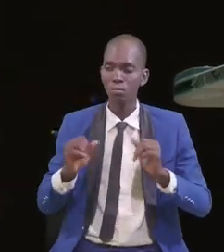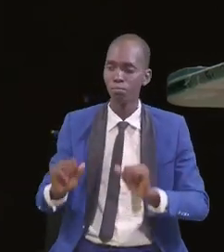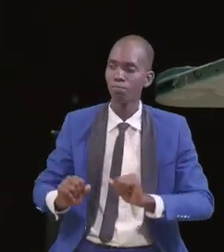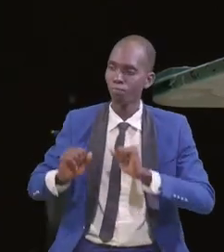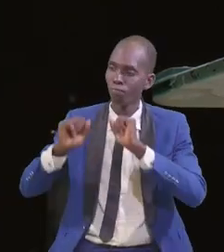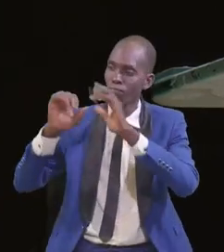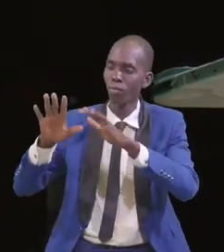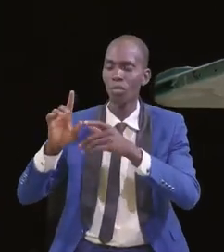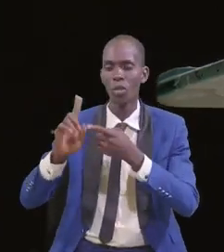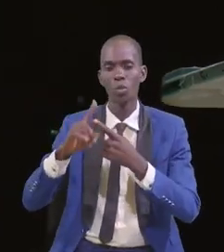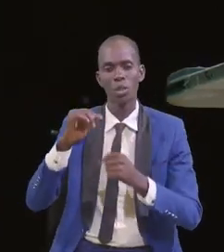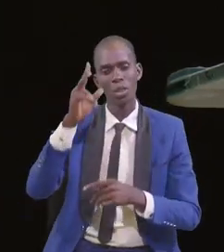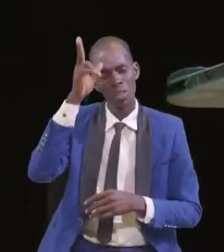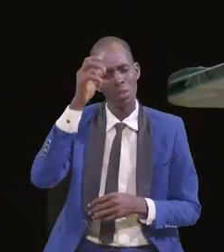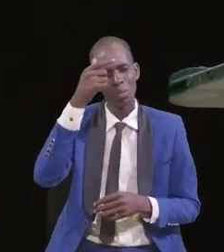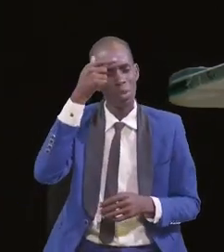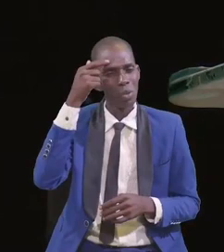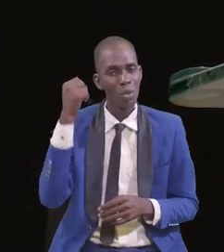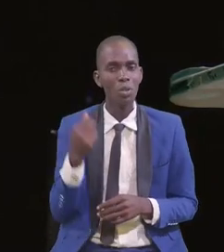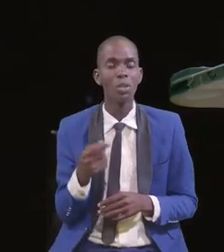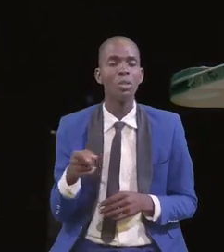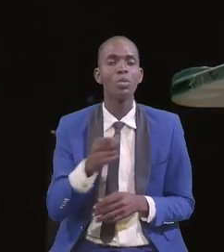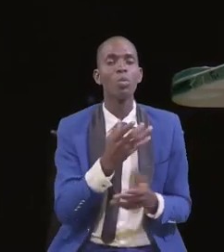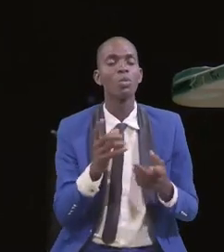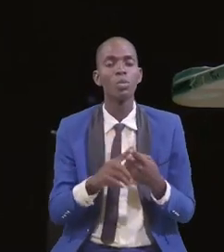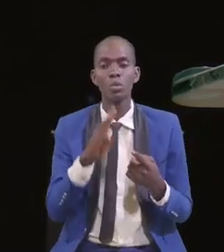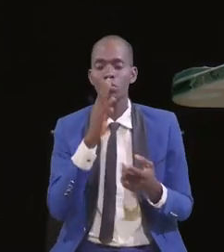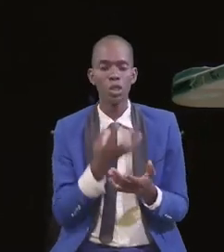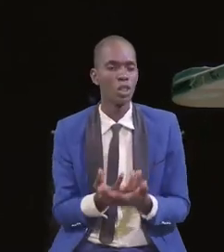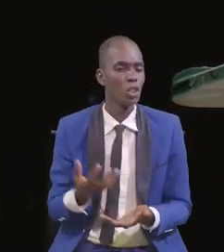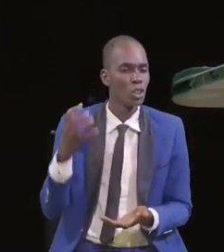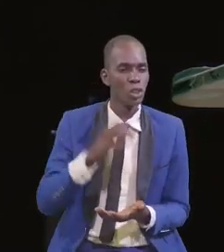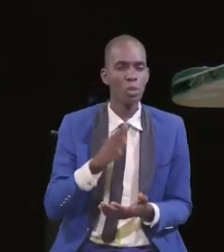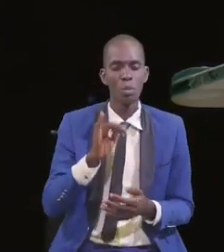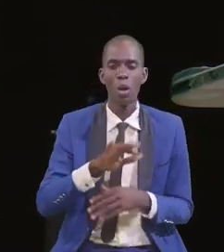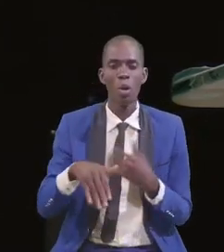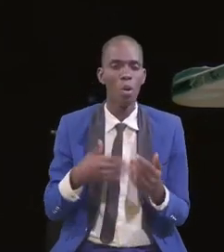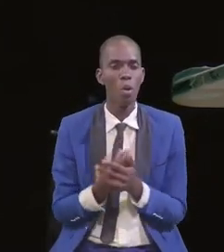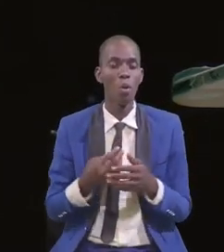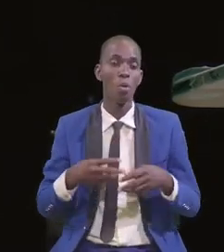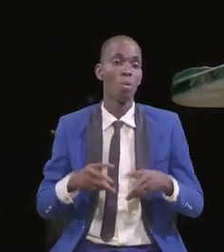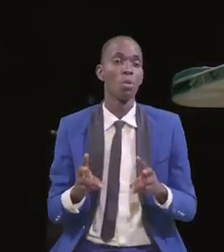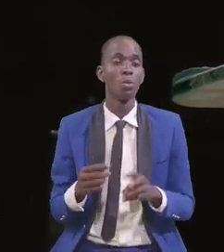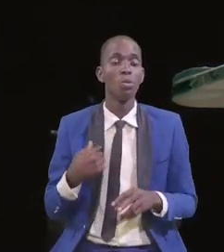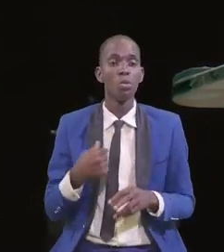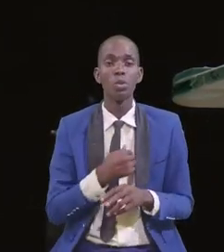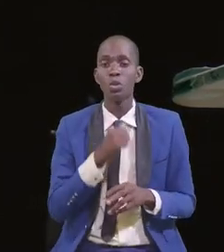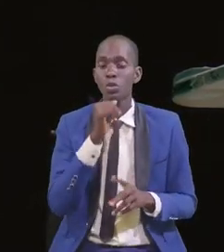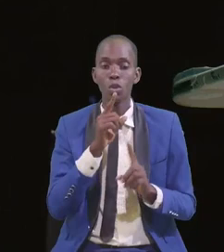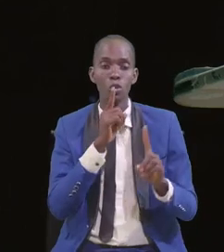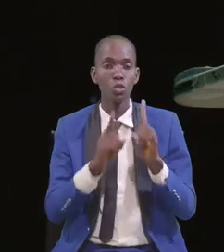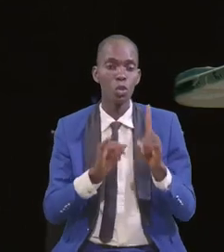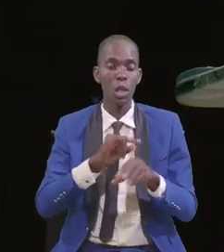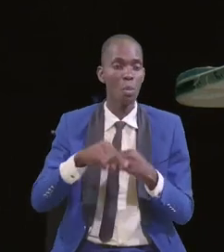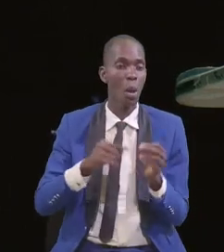devil, because they'll be rich by all means. We're not only talking about people in the world, we're talking